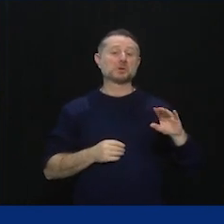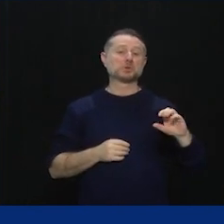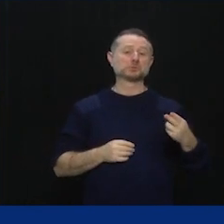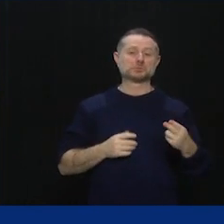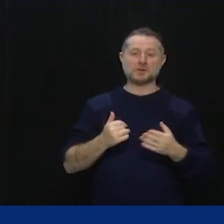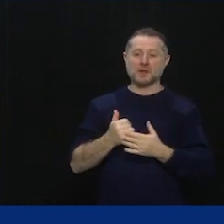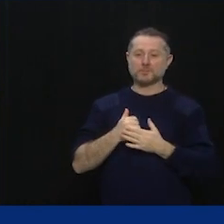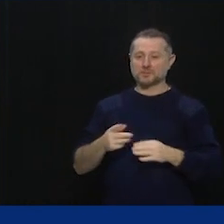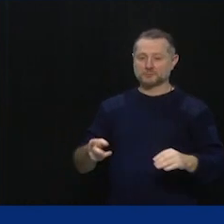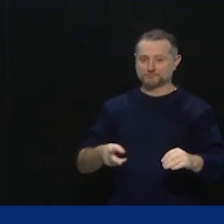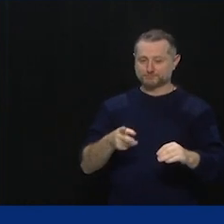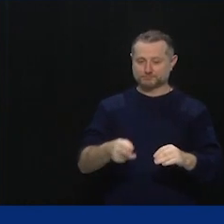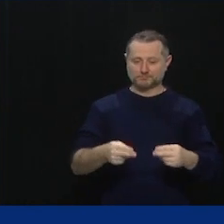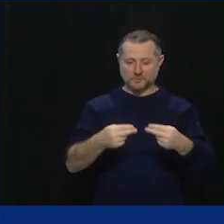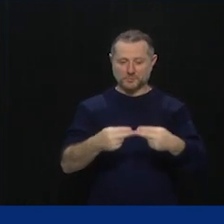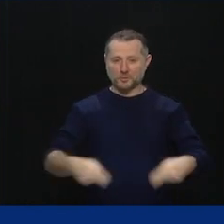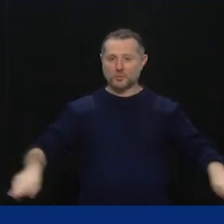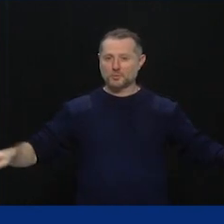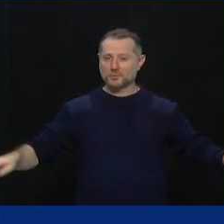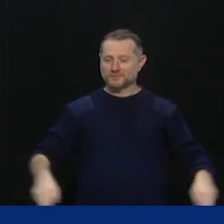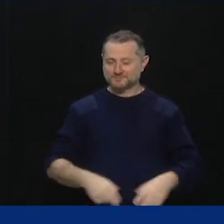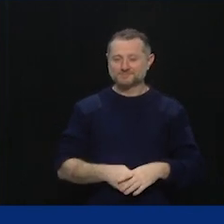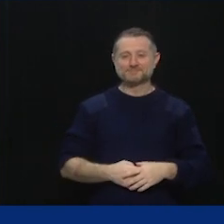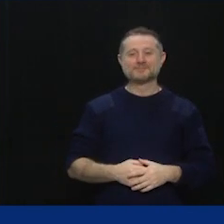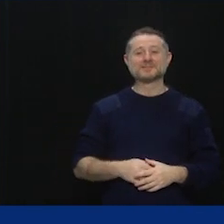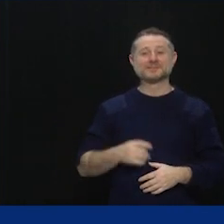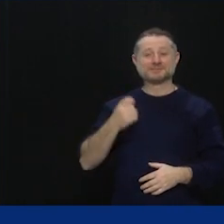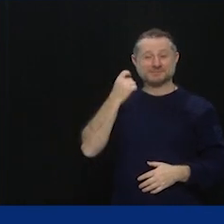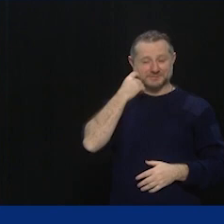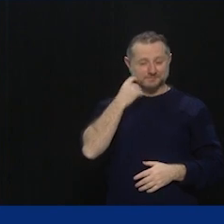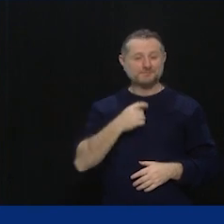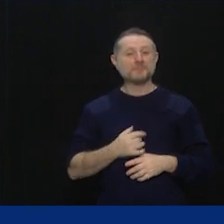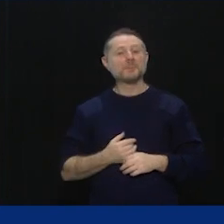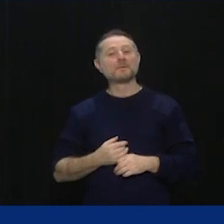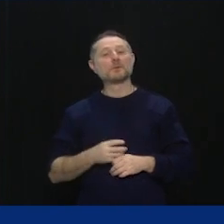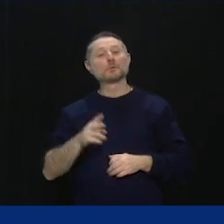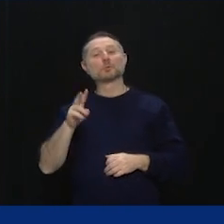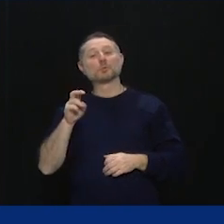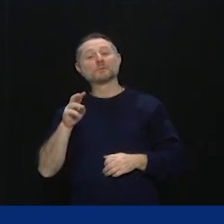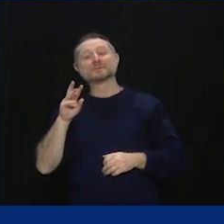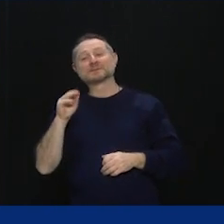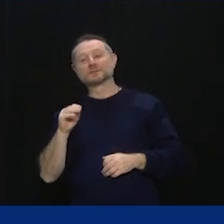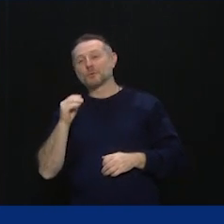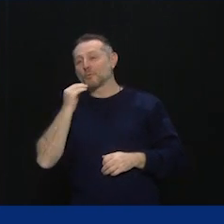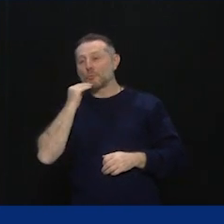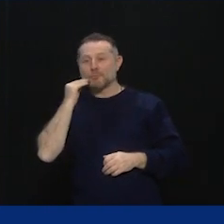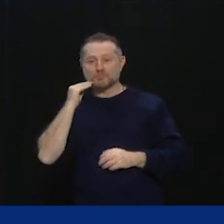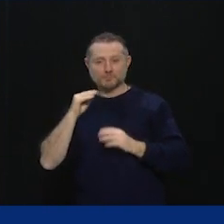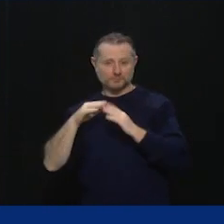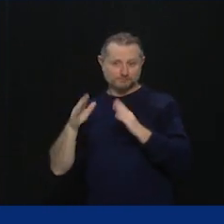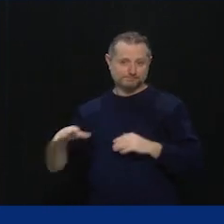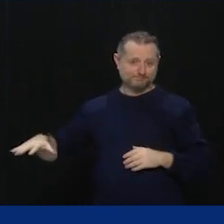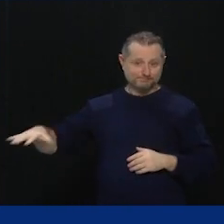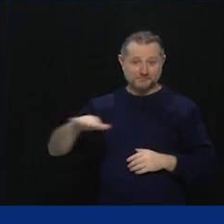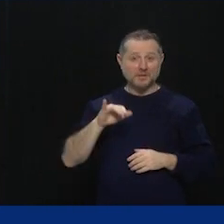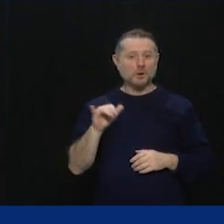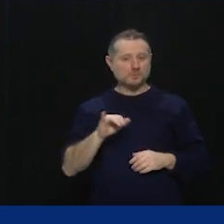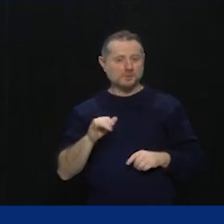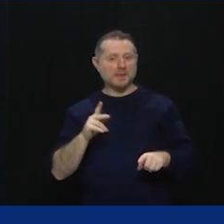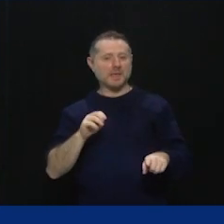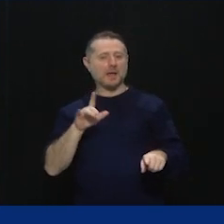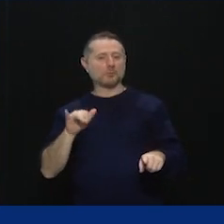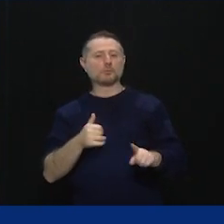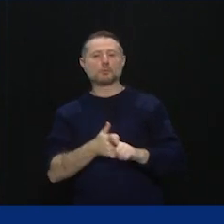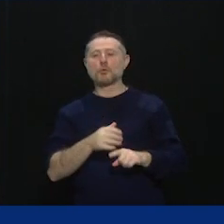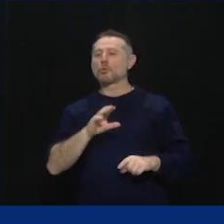260-unit project in Lindenhurst. And she just, as a co-developer as well, at our Bayshore project, 418-unit